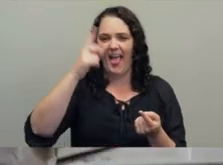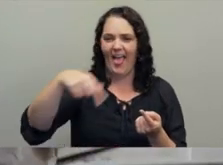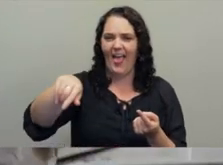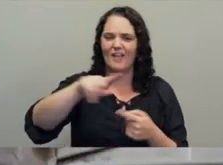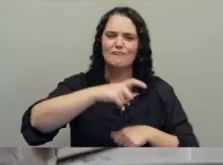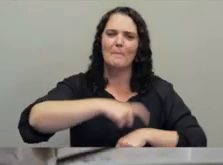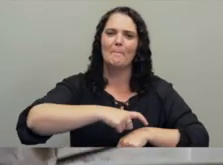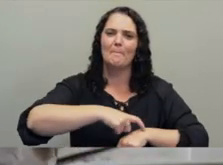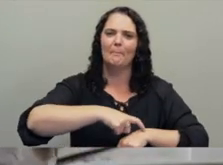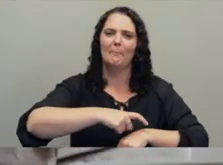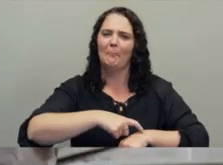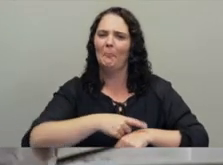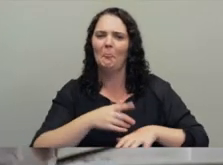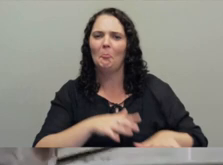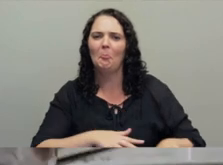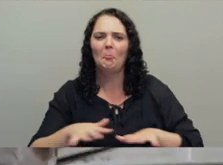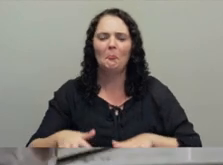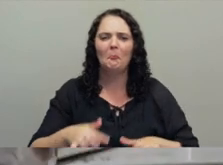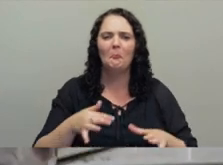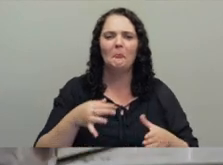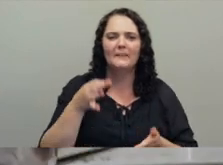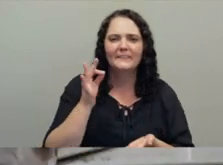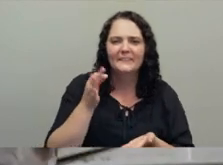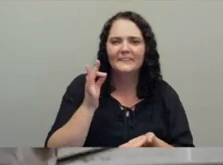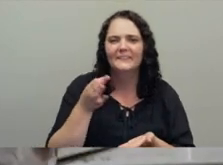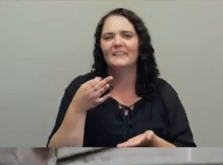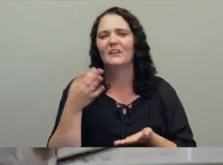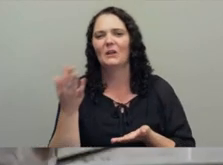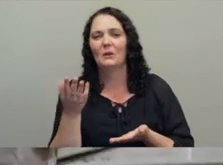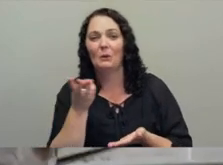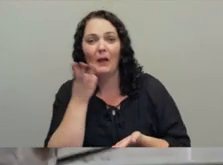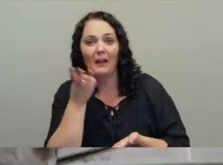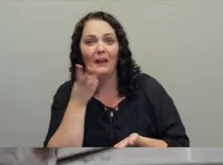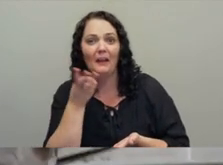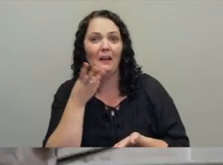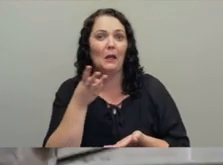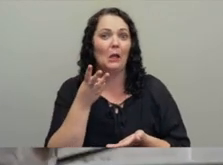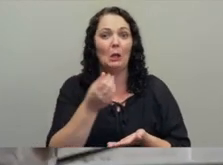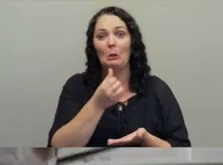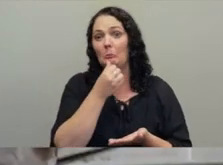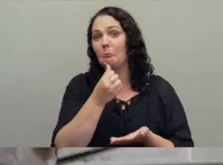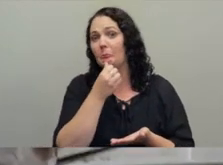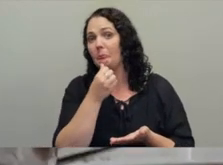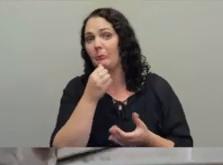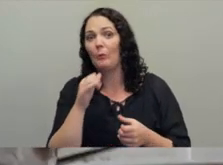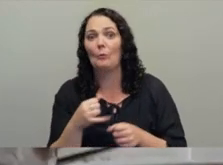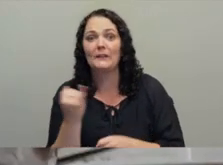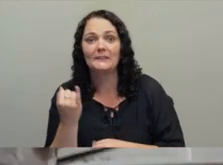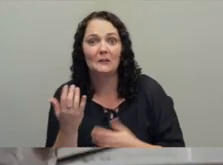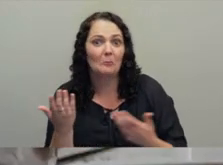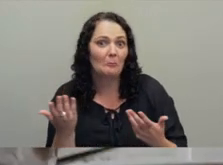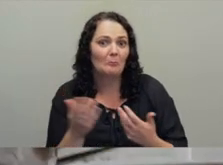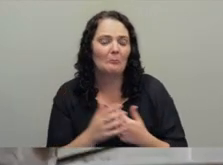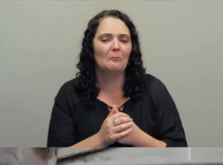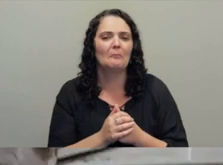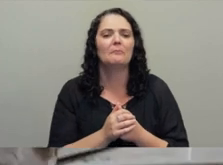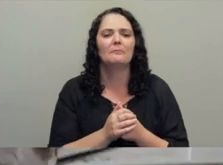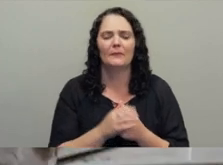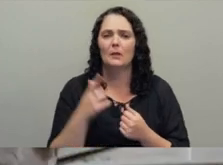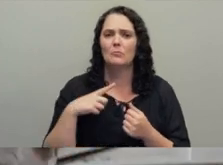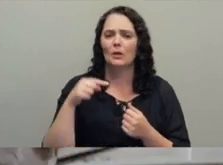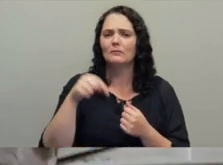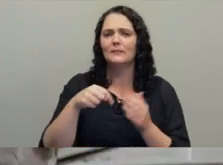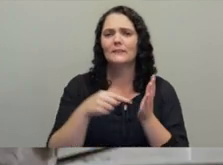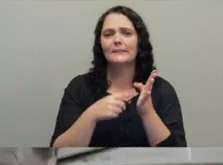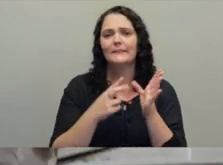of wine with me are very familiar with tannins, or anybody who's having even better a glass of bourbon, because tannins